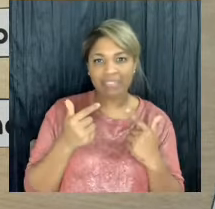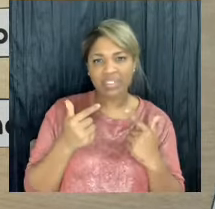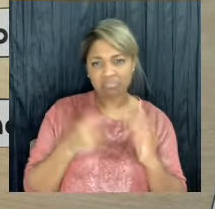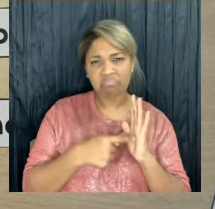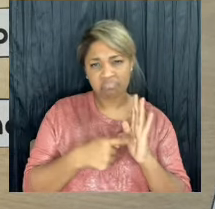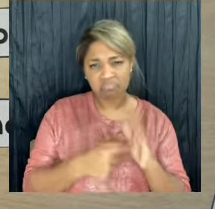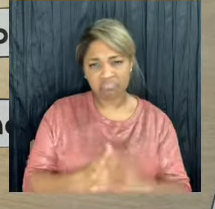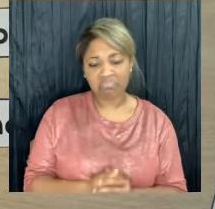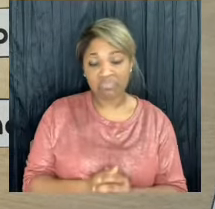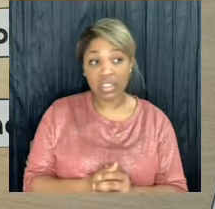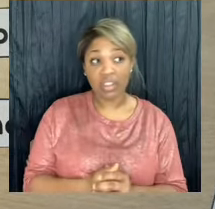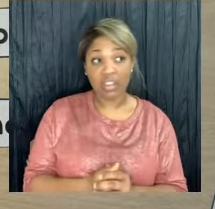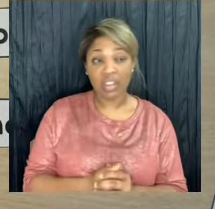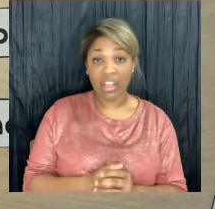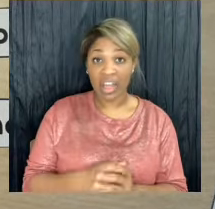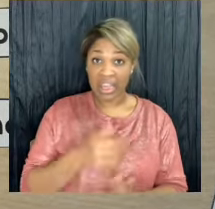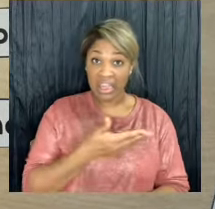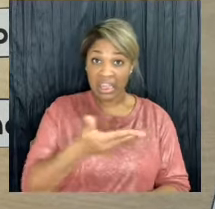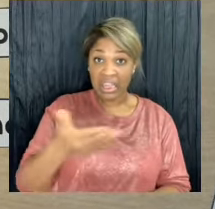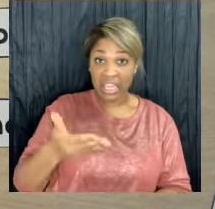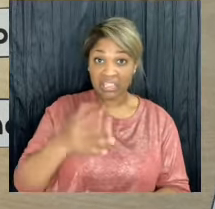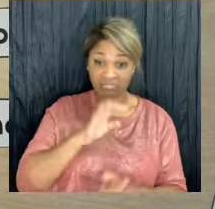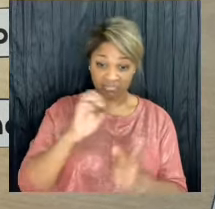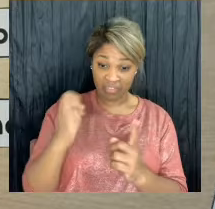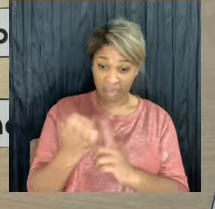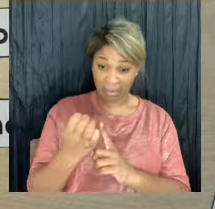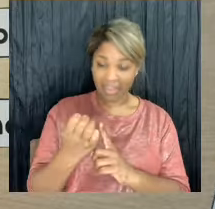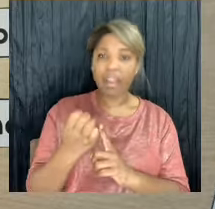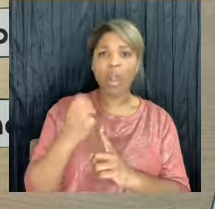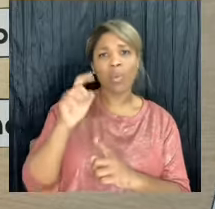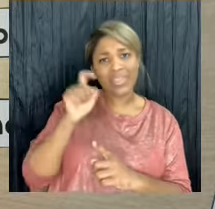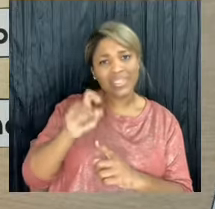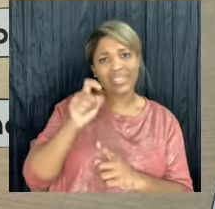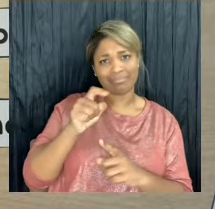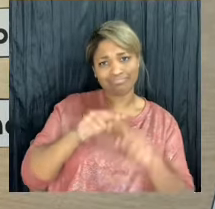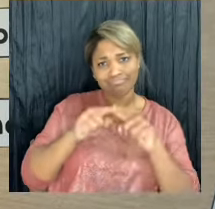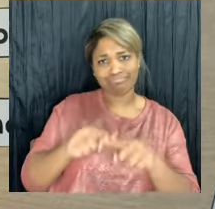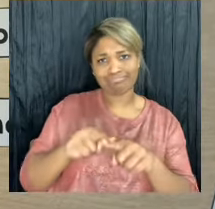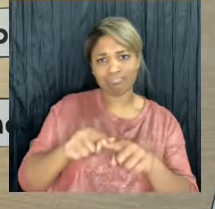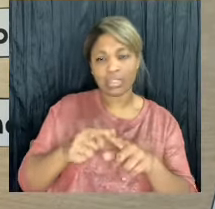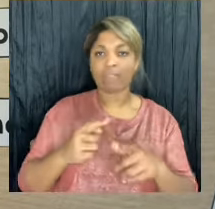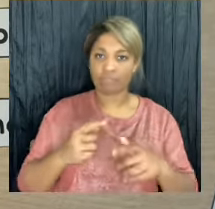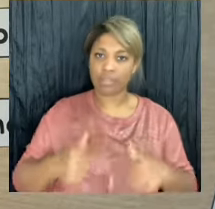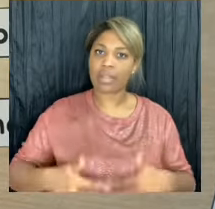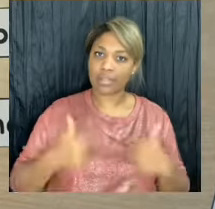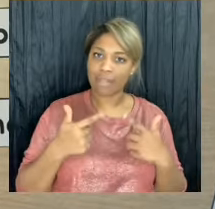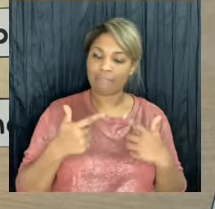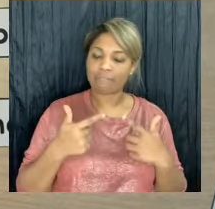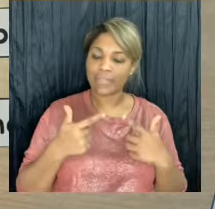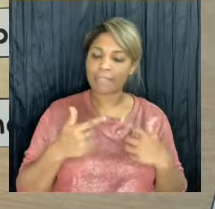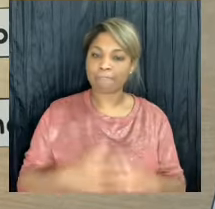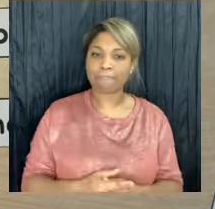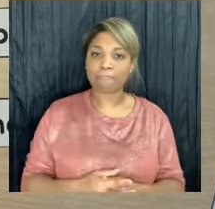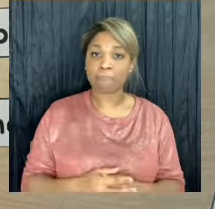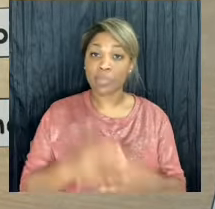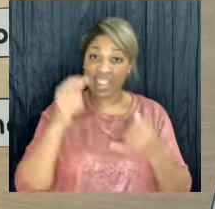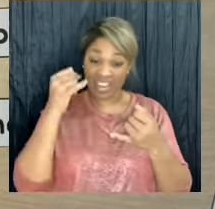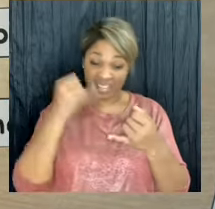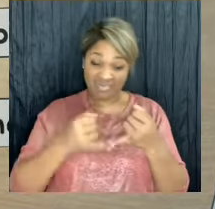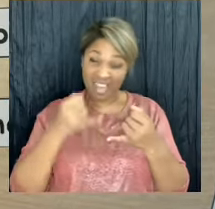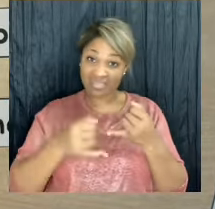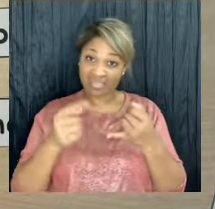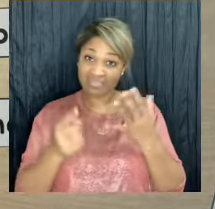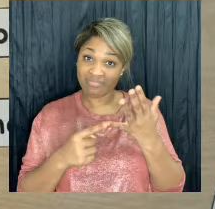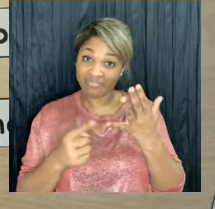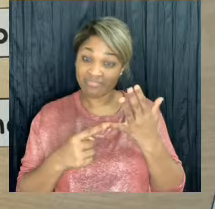There are things in the environment that they need to stay alive, so they respond. And then finally, living things